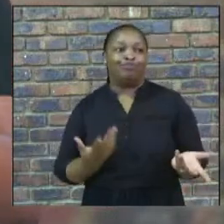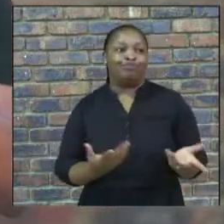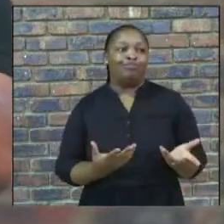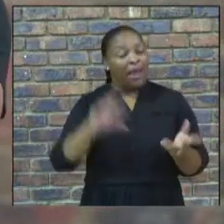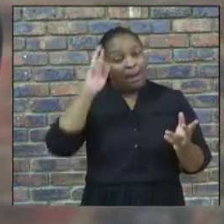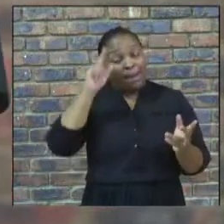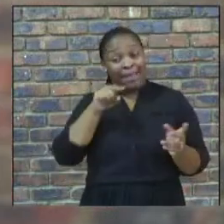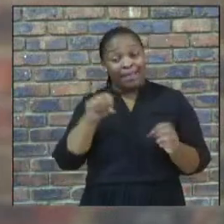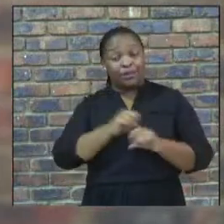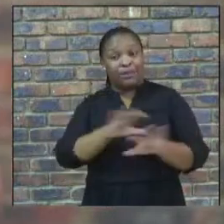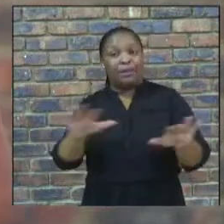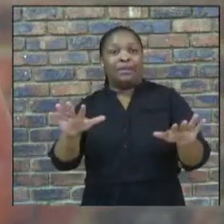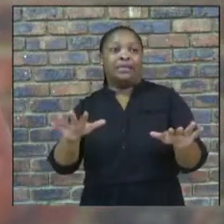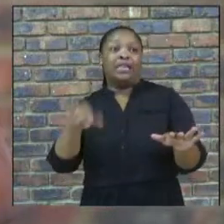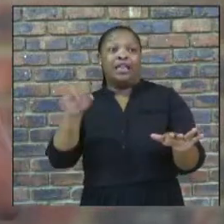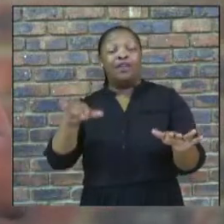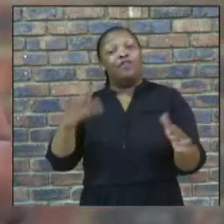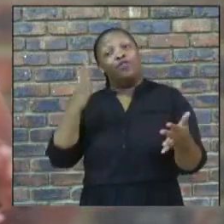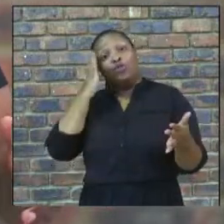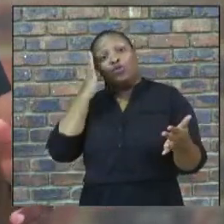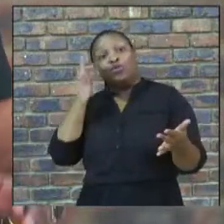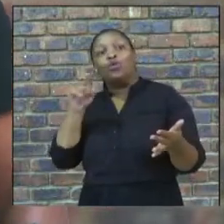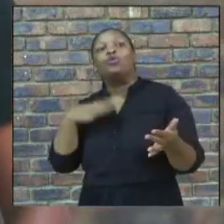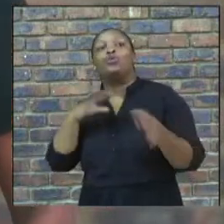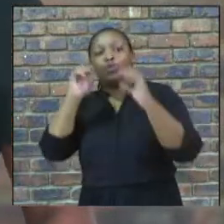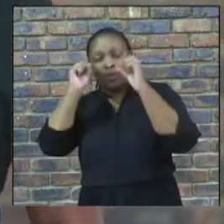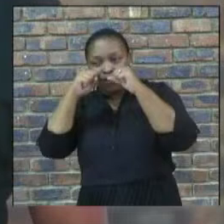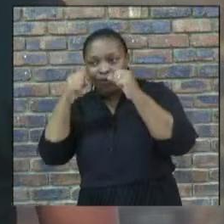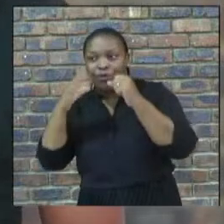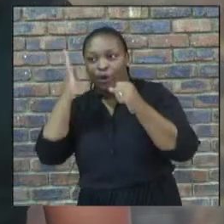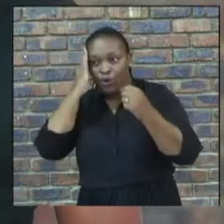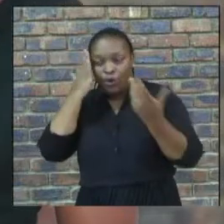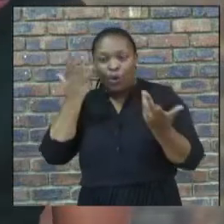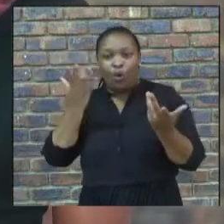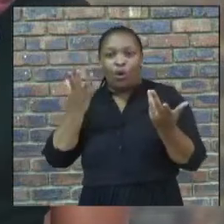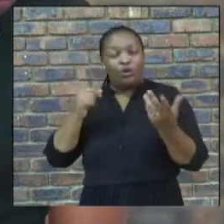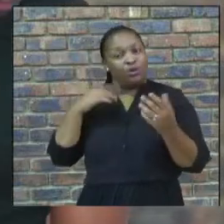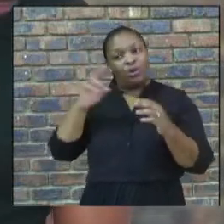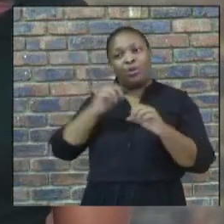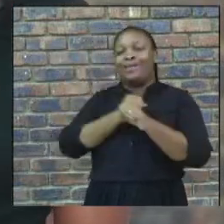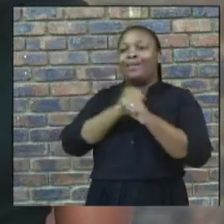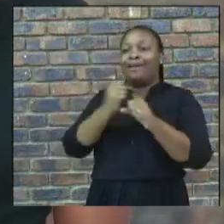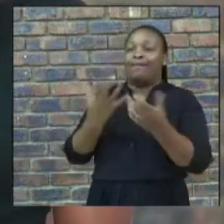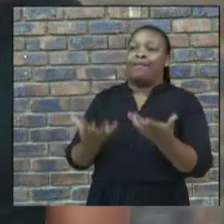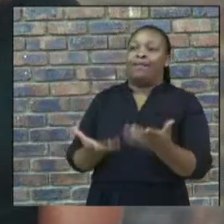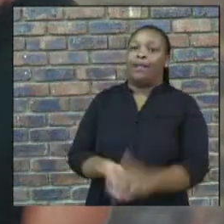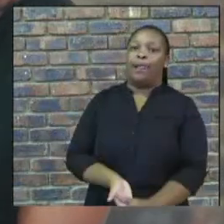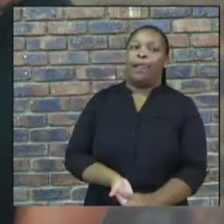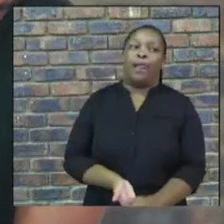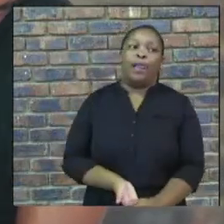So we would have wanted that to be the case, but unfortunately, it's impractical.